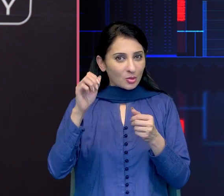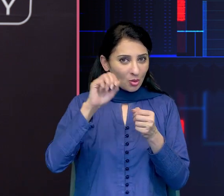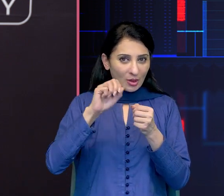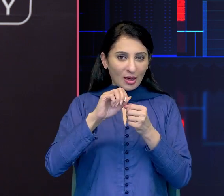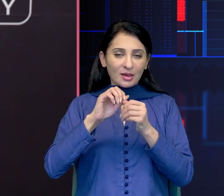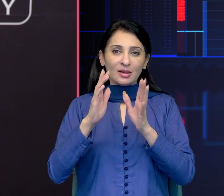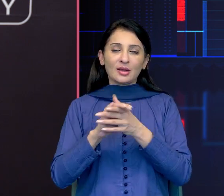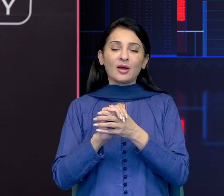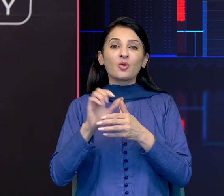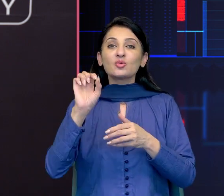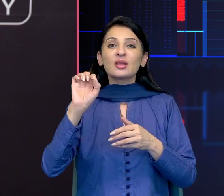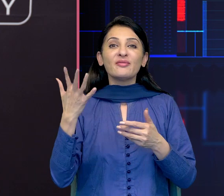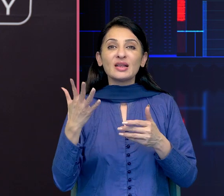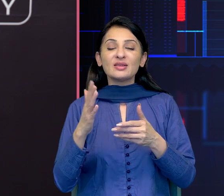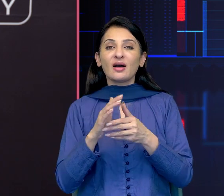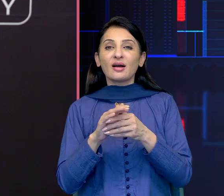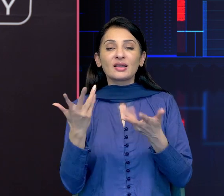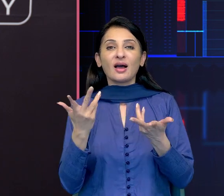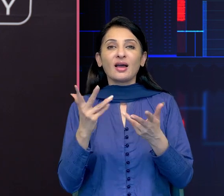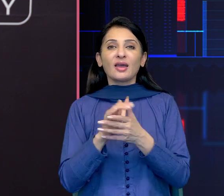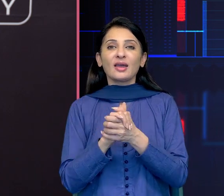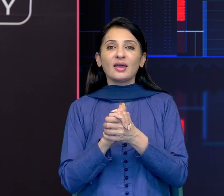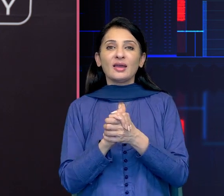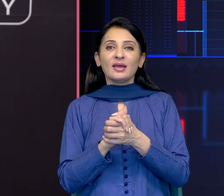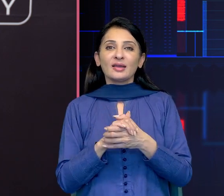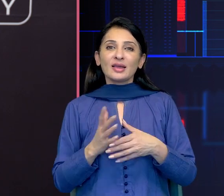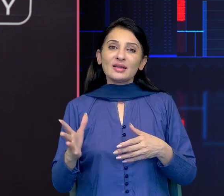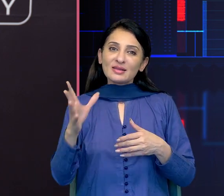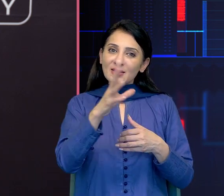as the whole idea of ornamentation,